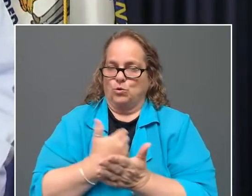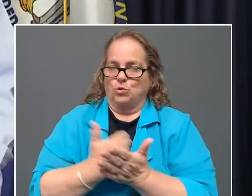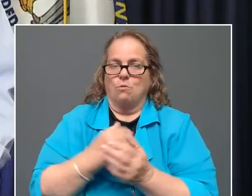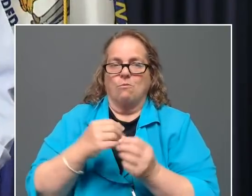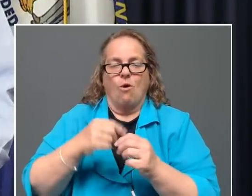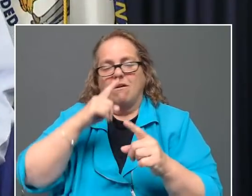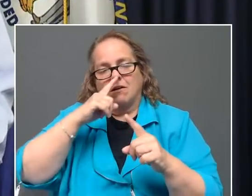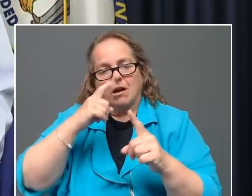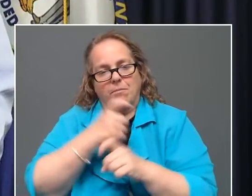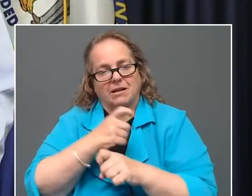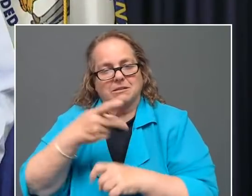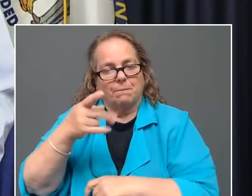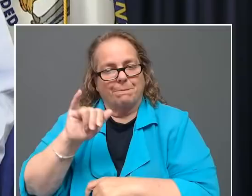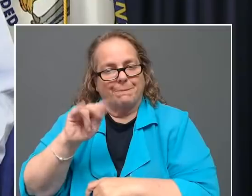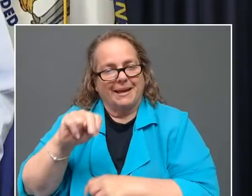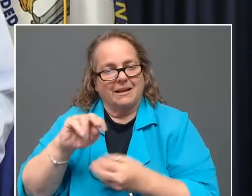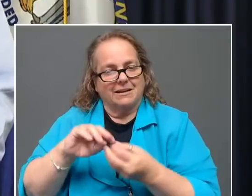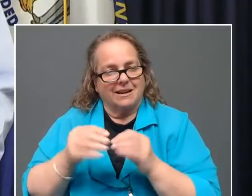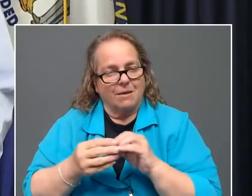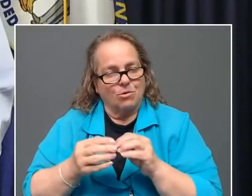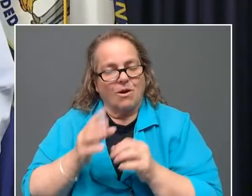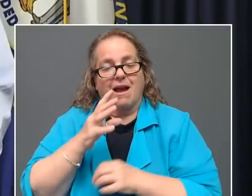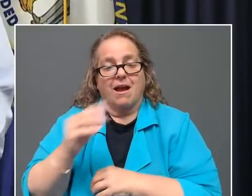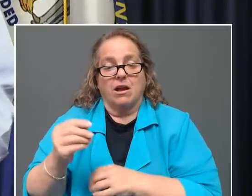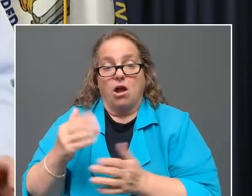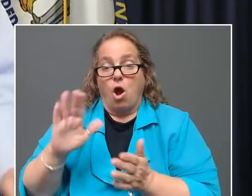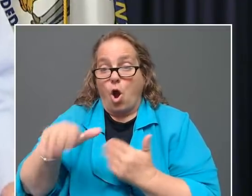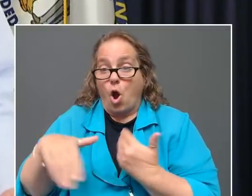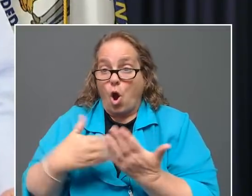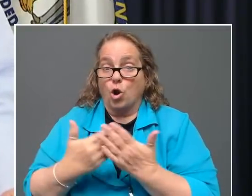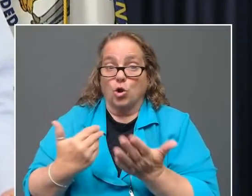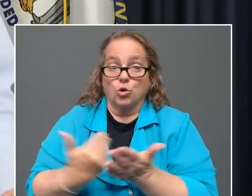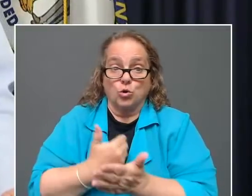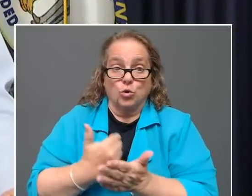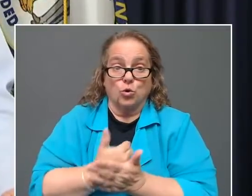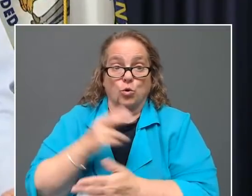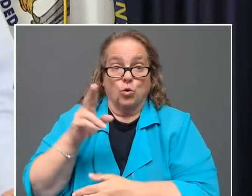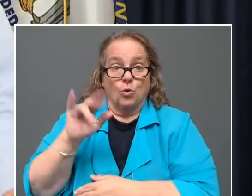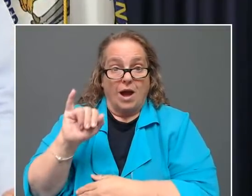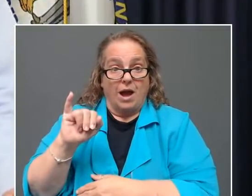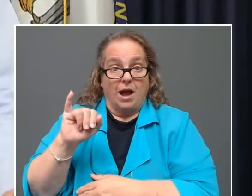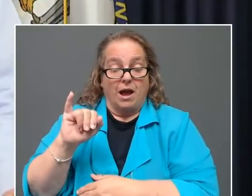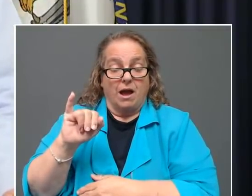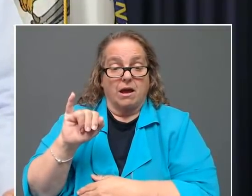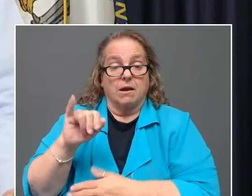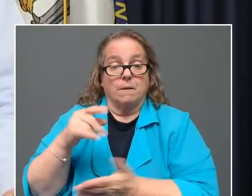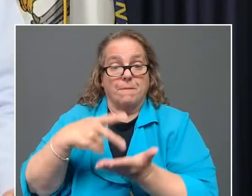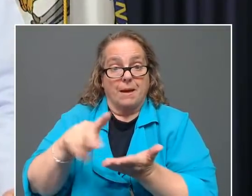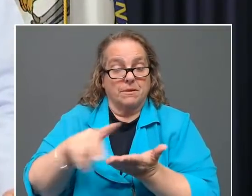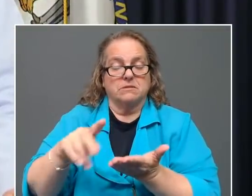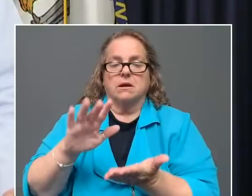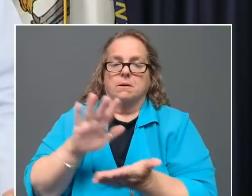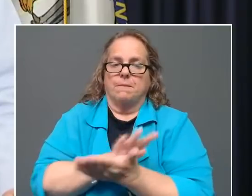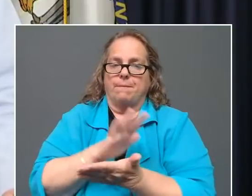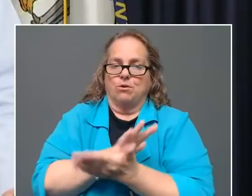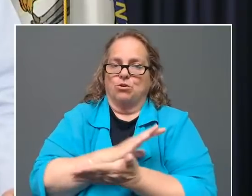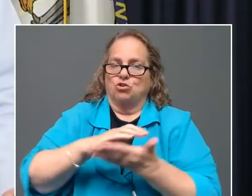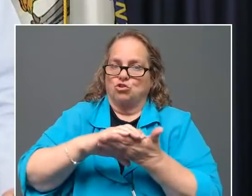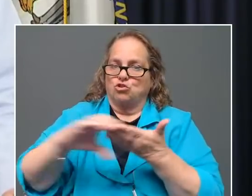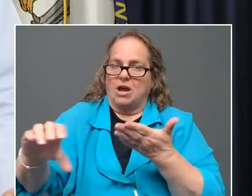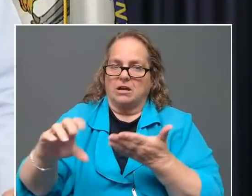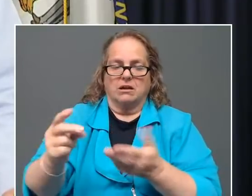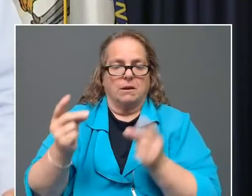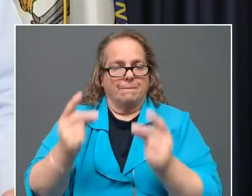In addition, all new UI claimants will only be paid by paper check, effective immediately. To